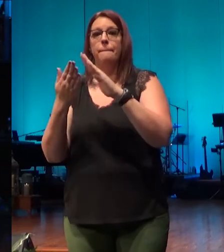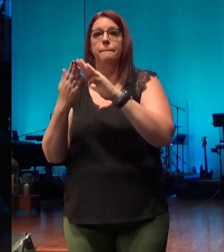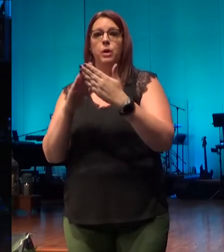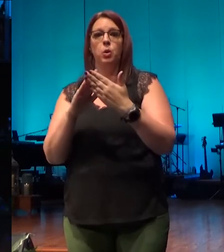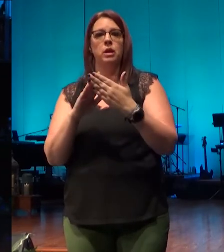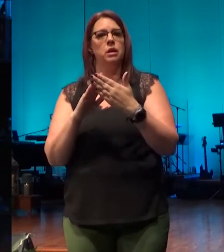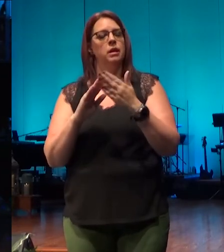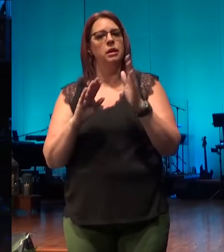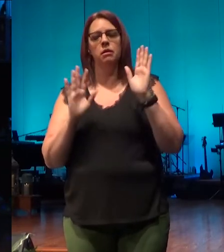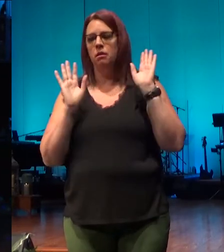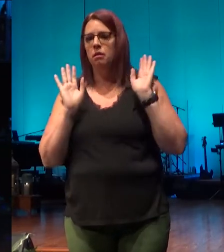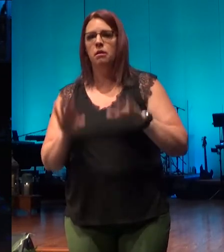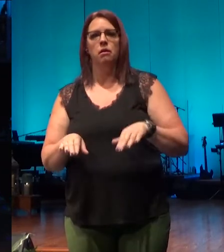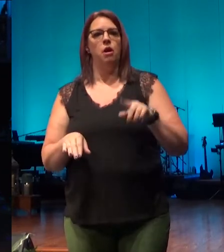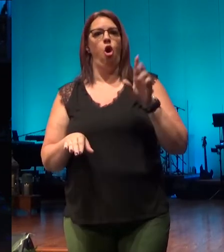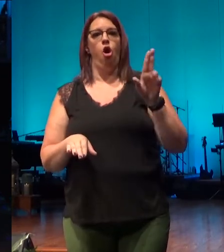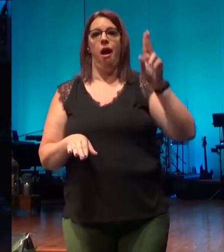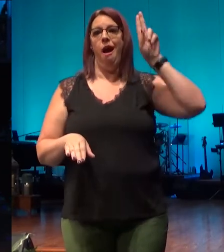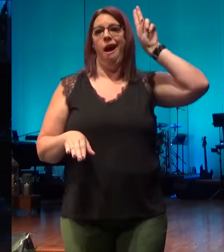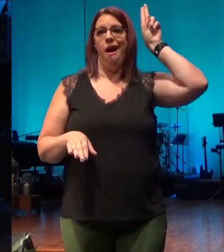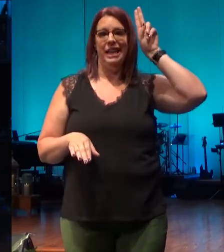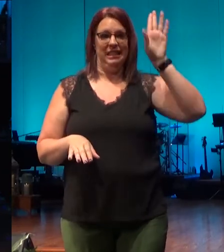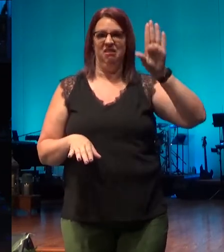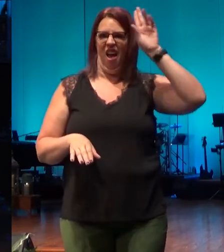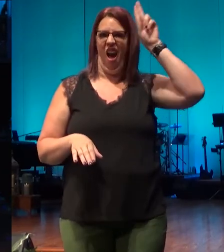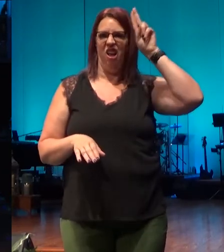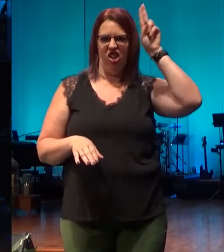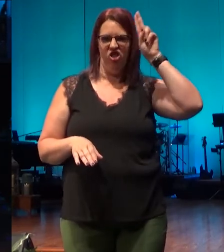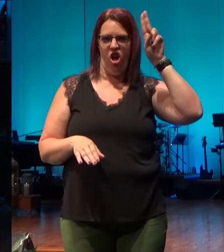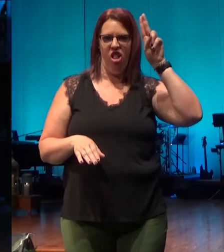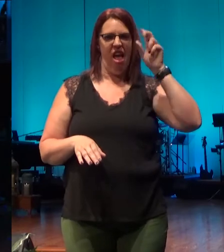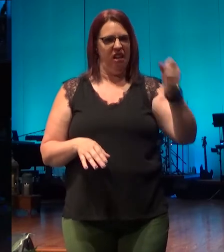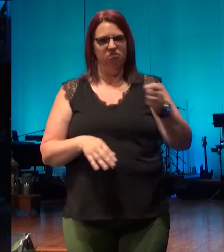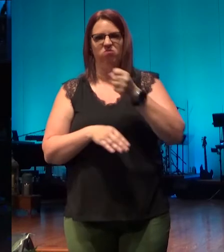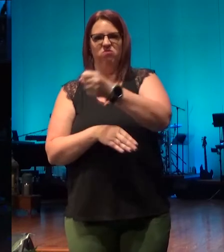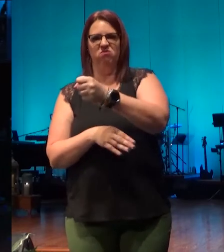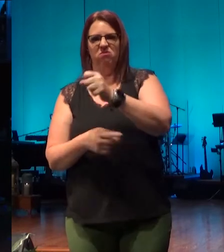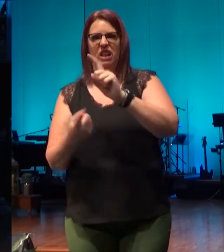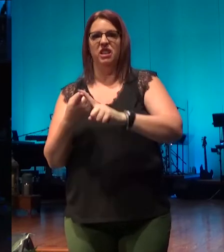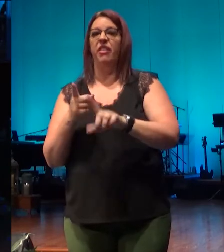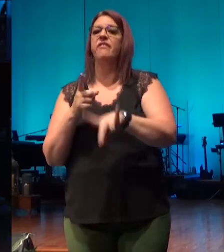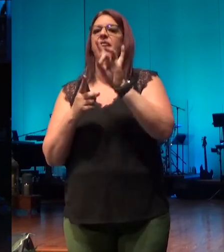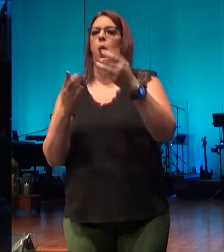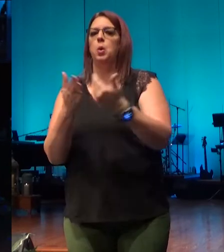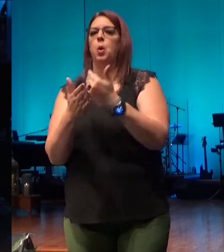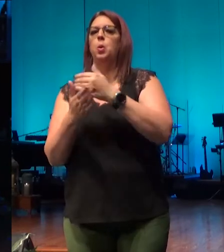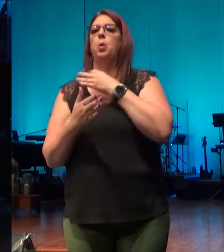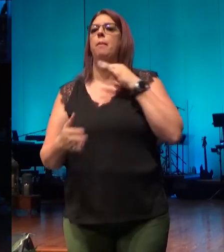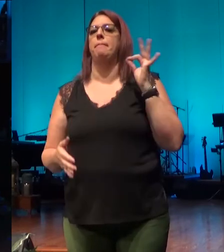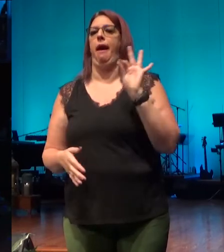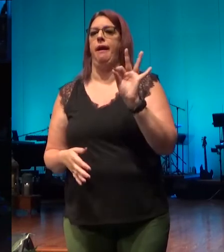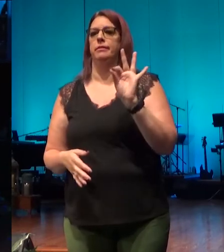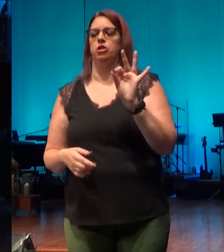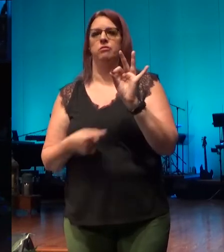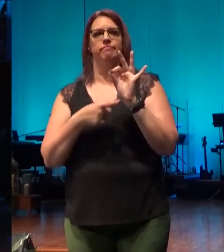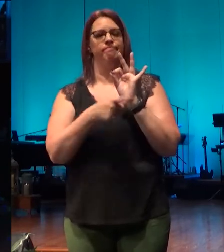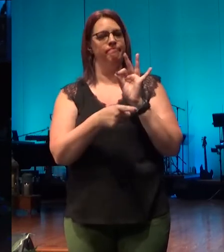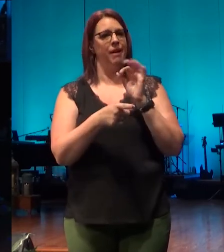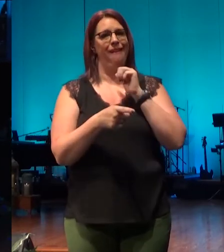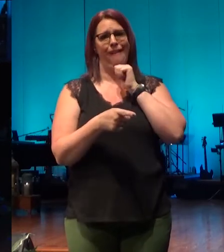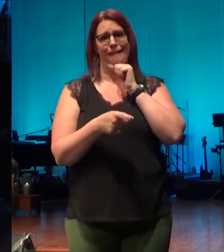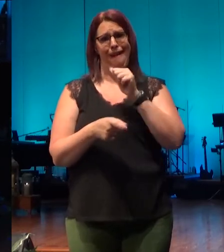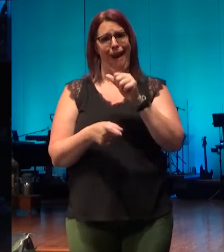uncle step in until they could find a new pastor. And this uncle was not very excited to do this, but he was the